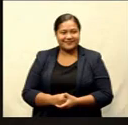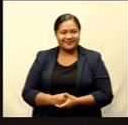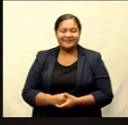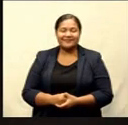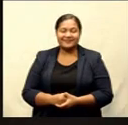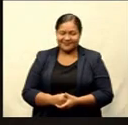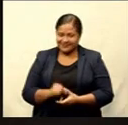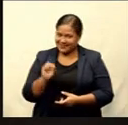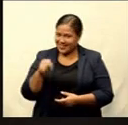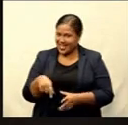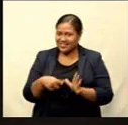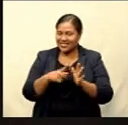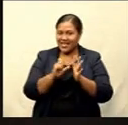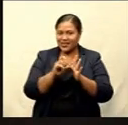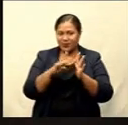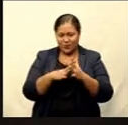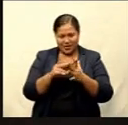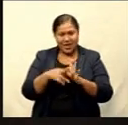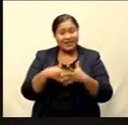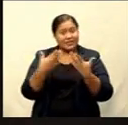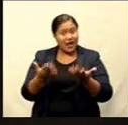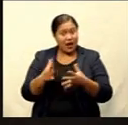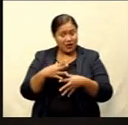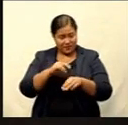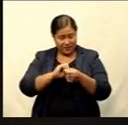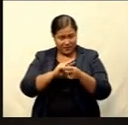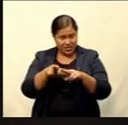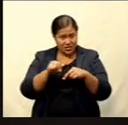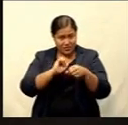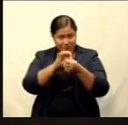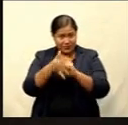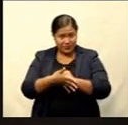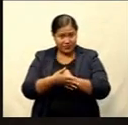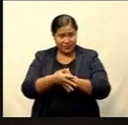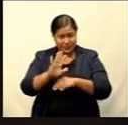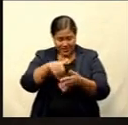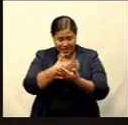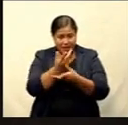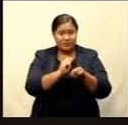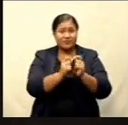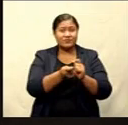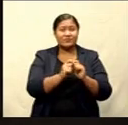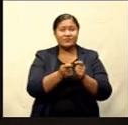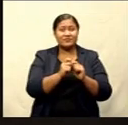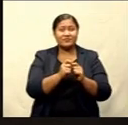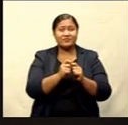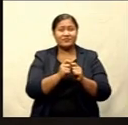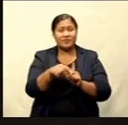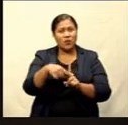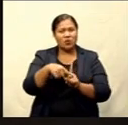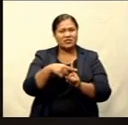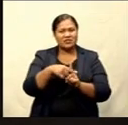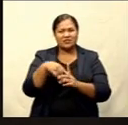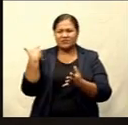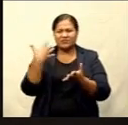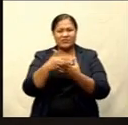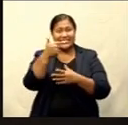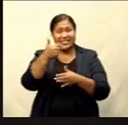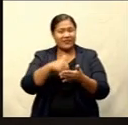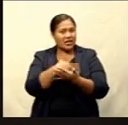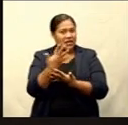Yes, Edwin, as of now, Fiji's COVID-19 daily test positivity over a 7-day period stands